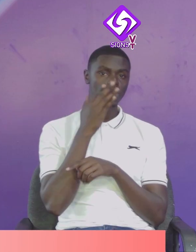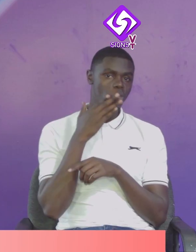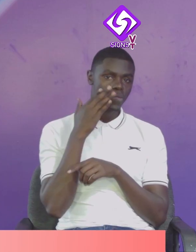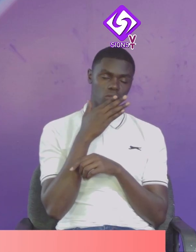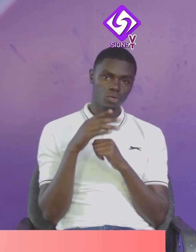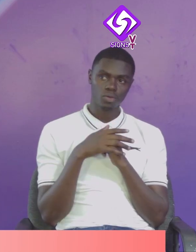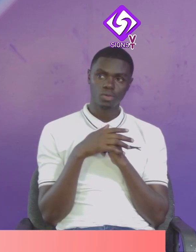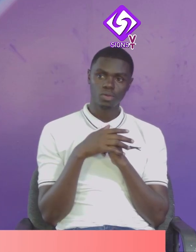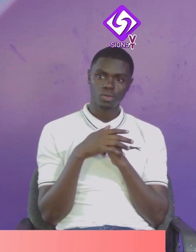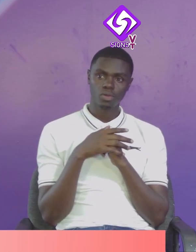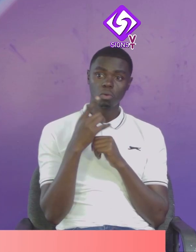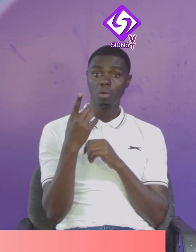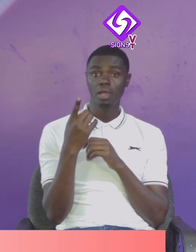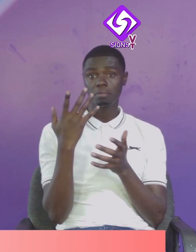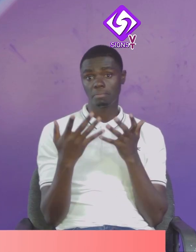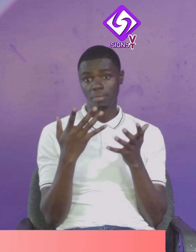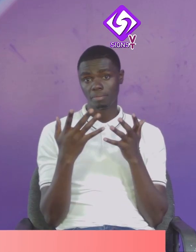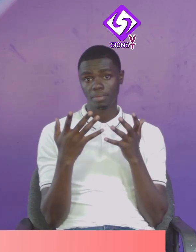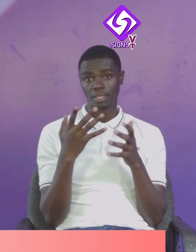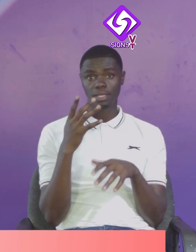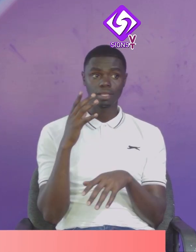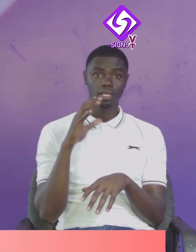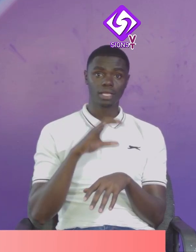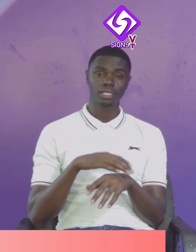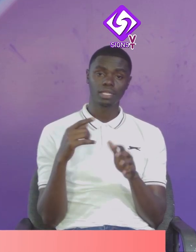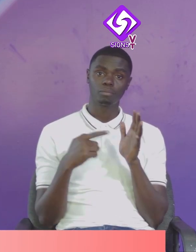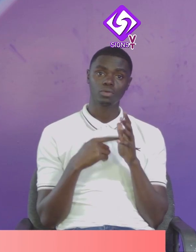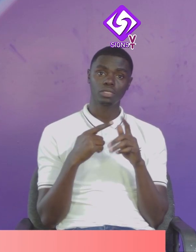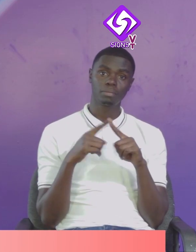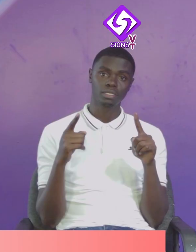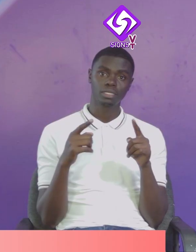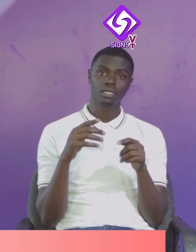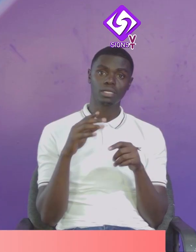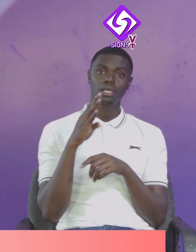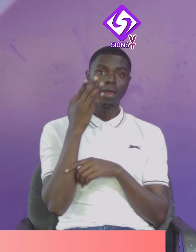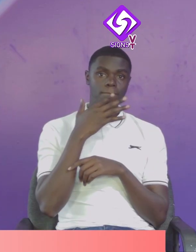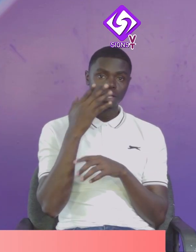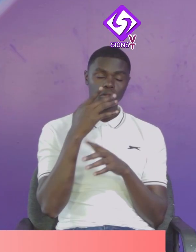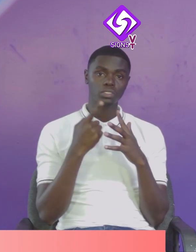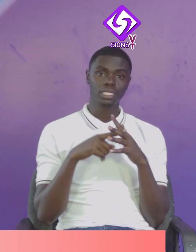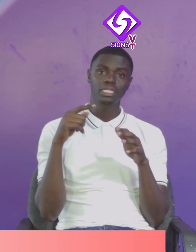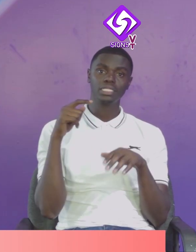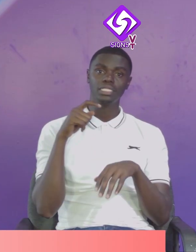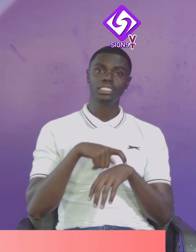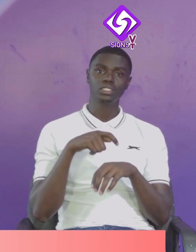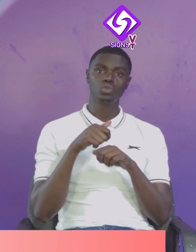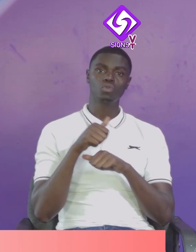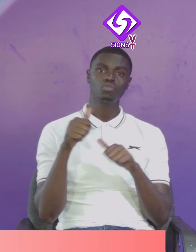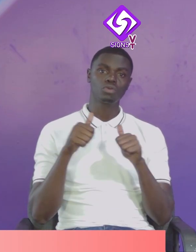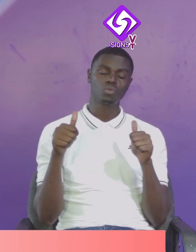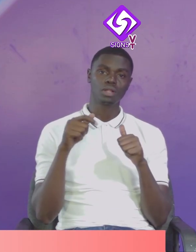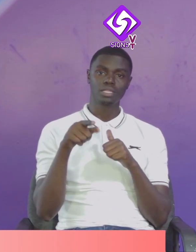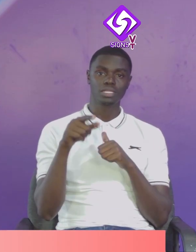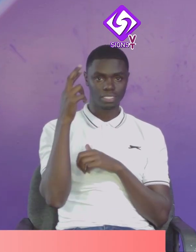imagined they might perhaps get desirable points. But Bidco United also started this season really well, and this is the reason